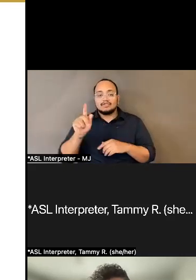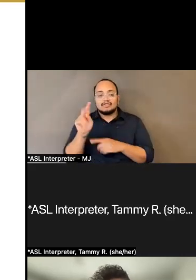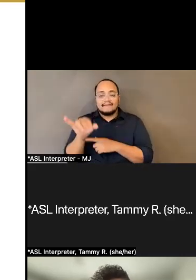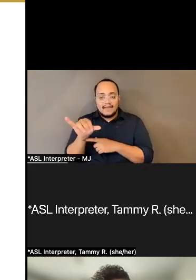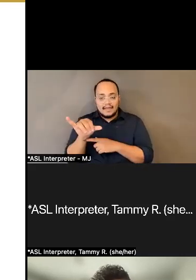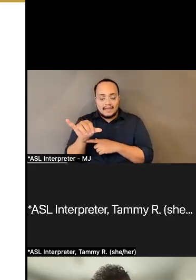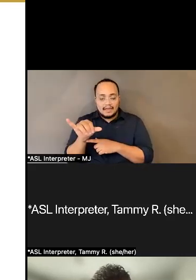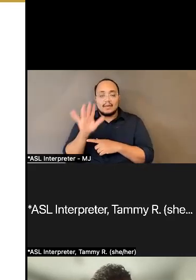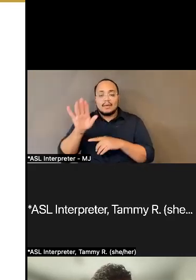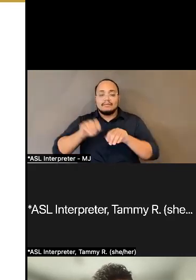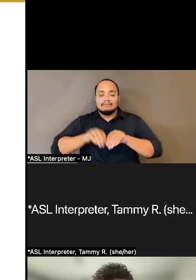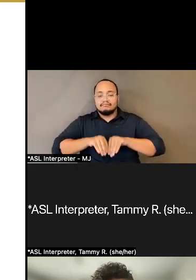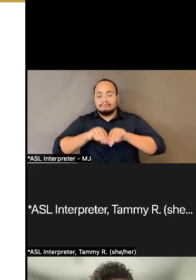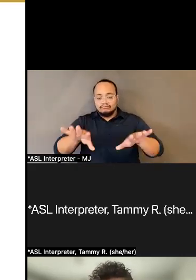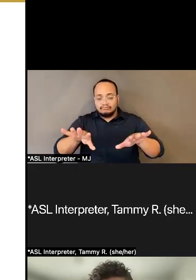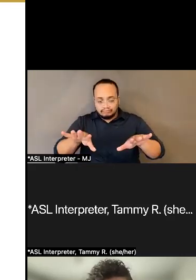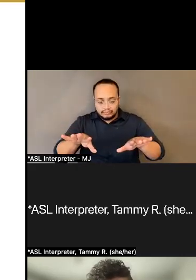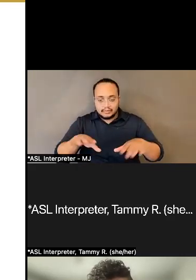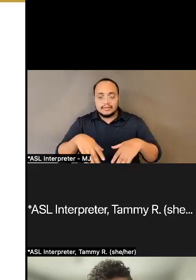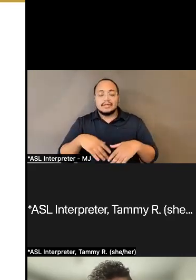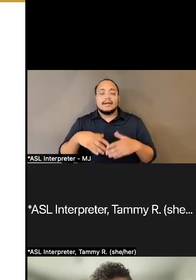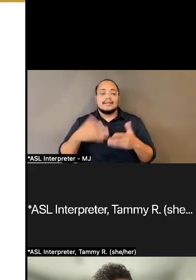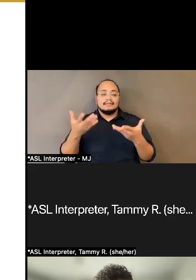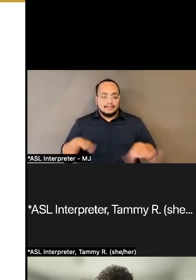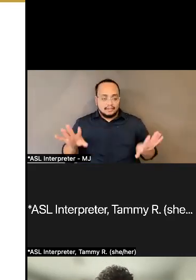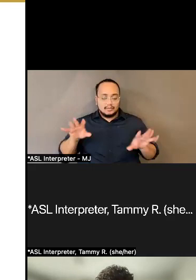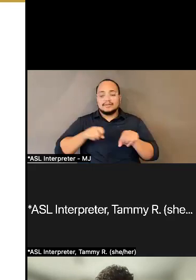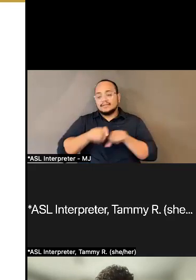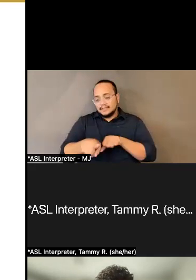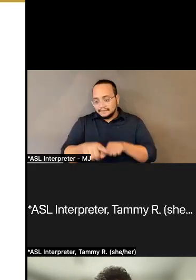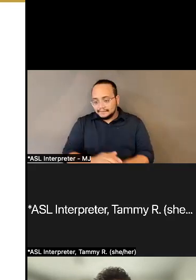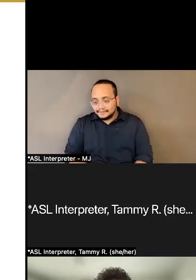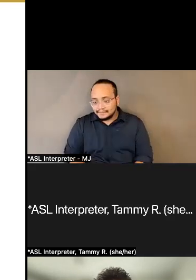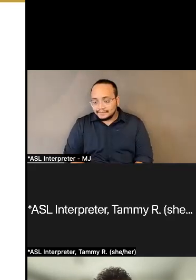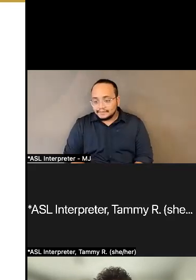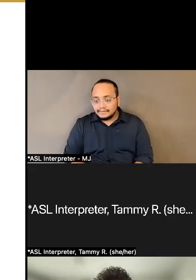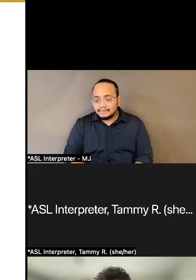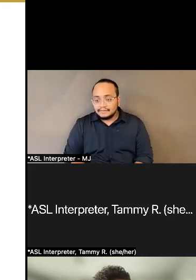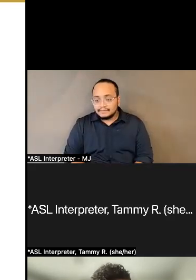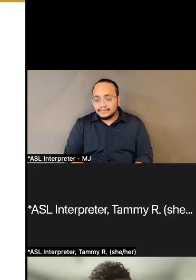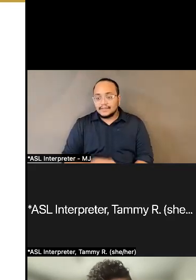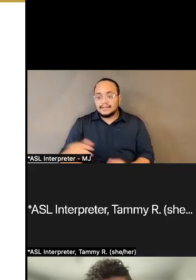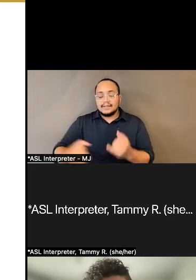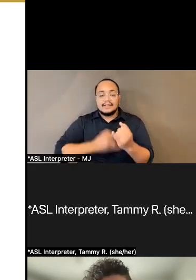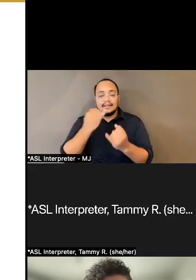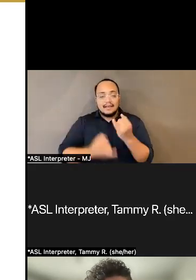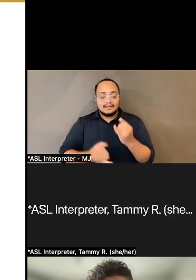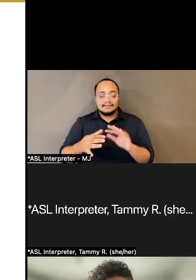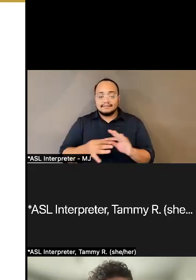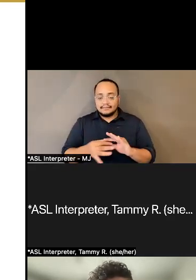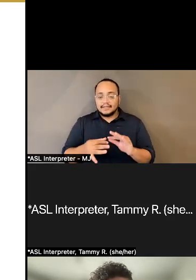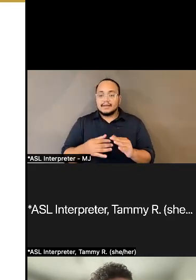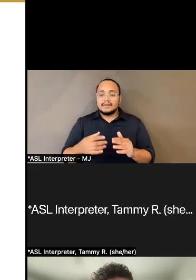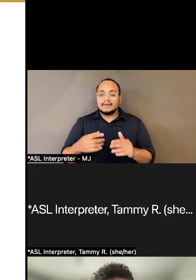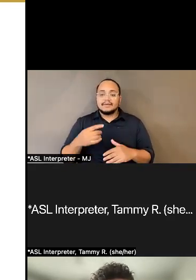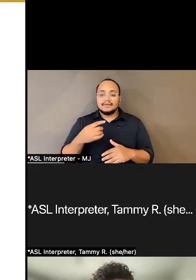that is going to be accessible to all of you at the conclusion of this presentation. Last but not least, I would like to